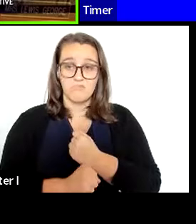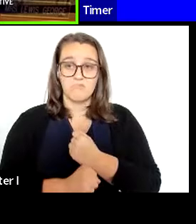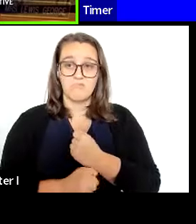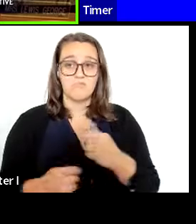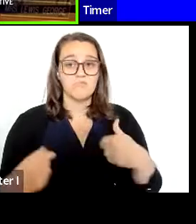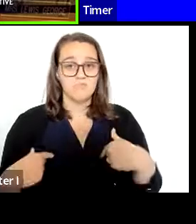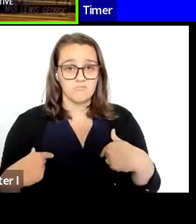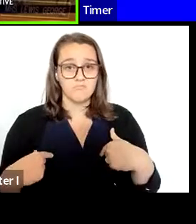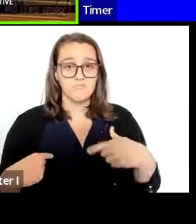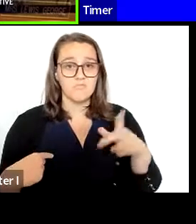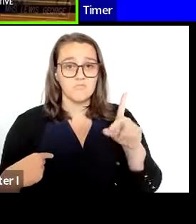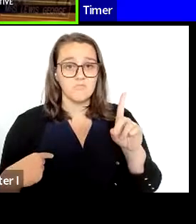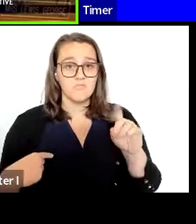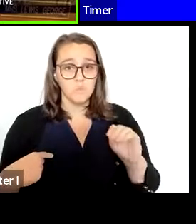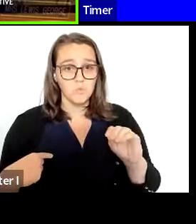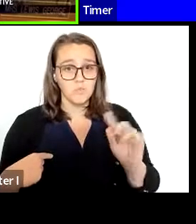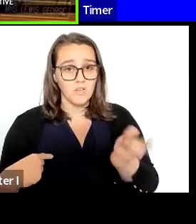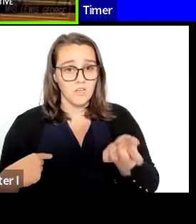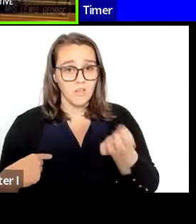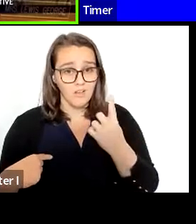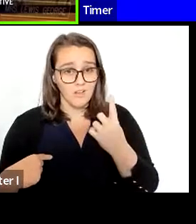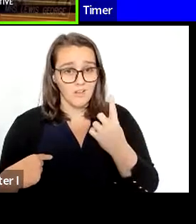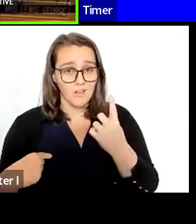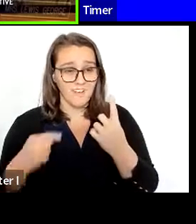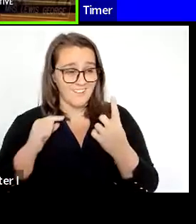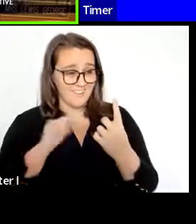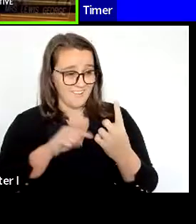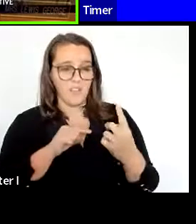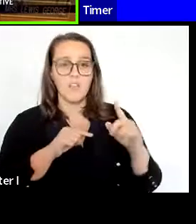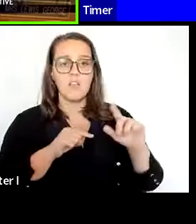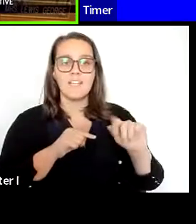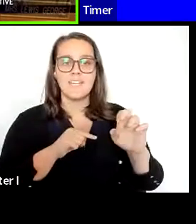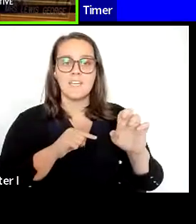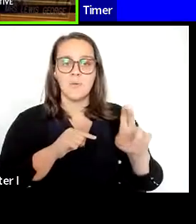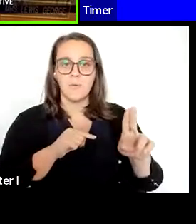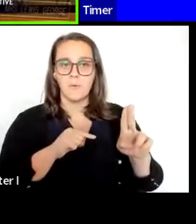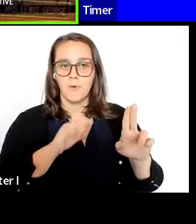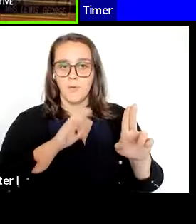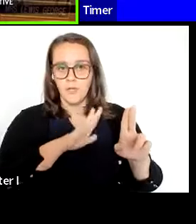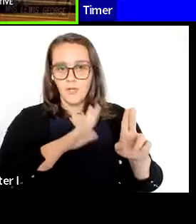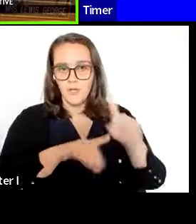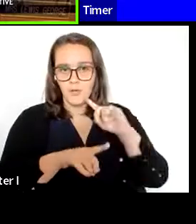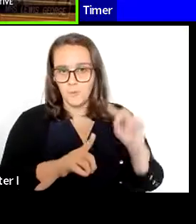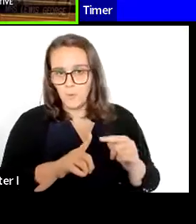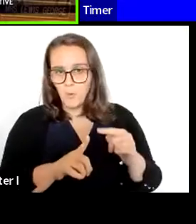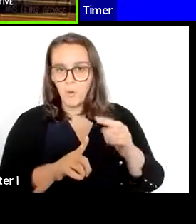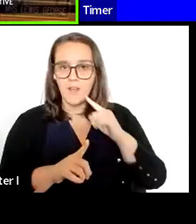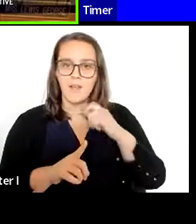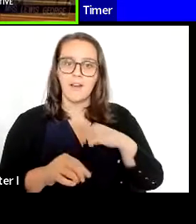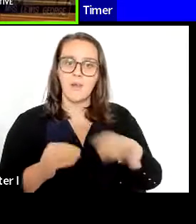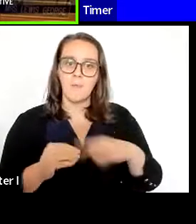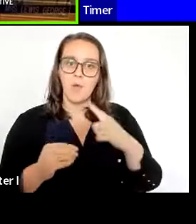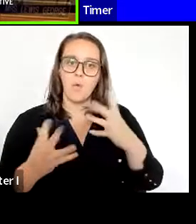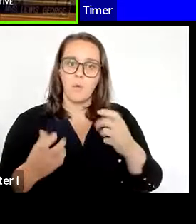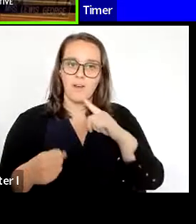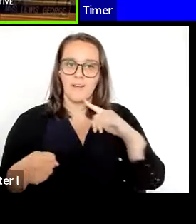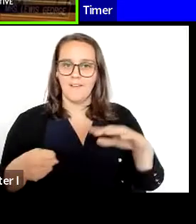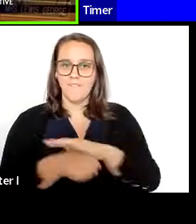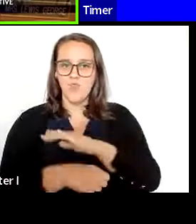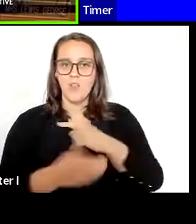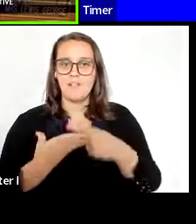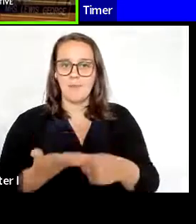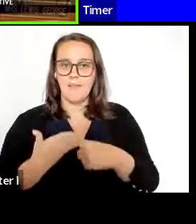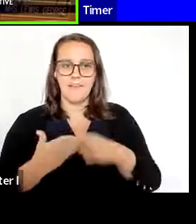do understand where Councilmember Nadeau is coming from in terms of having a more fulsome debate about this, right?